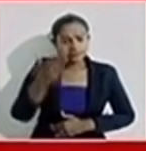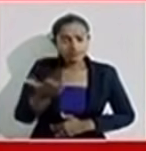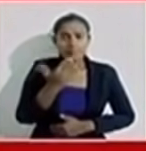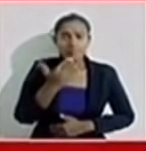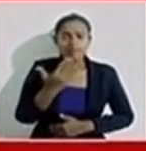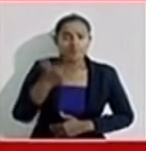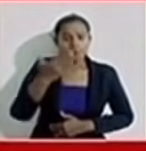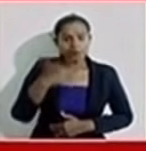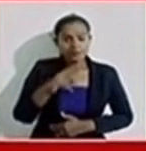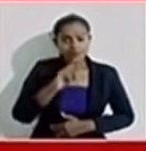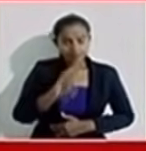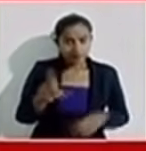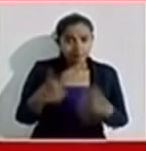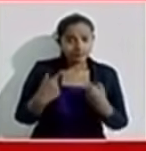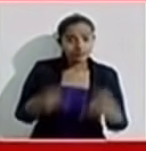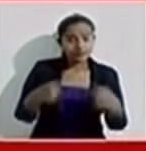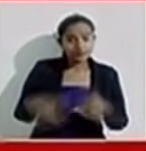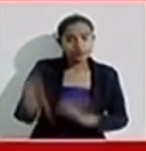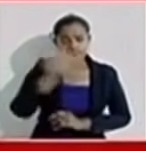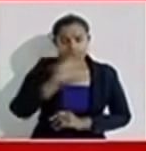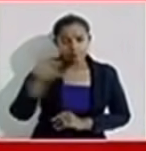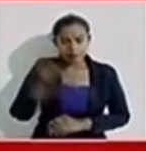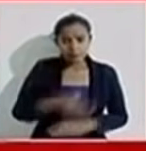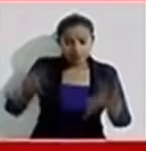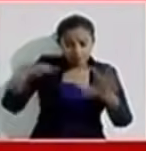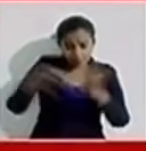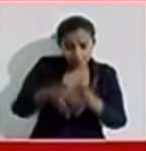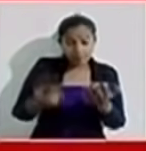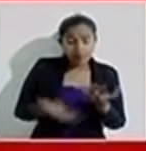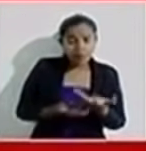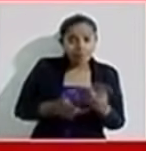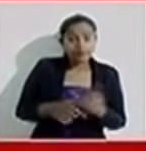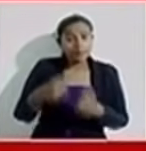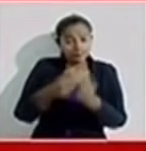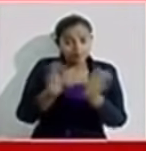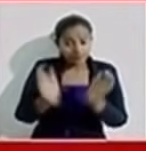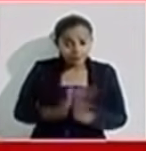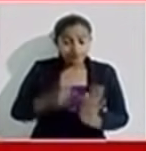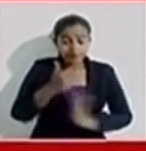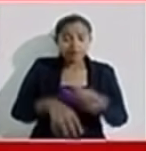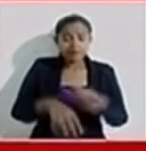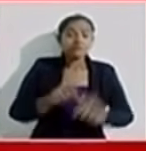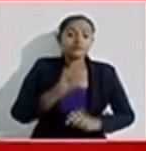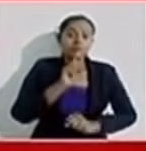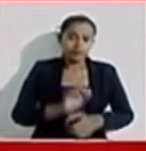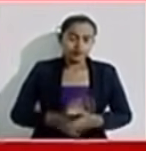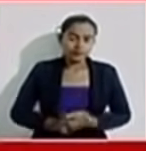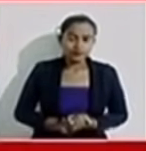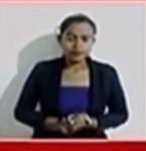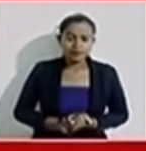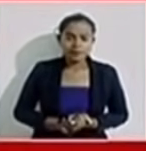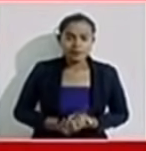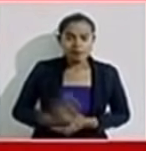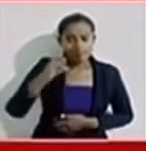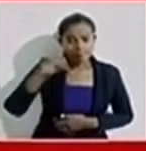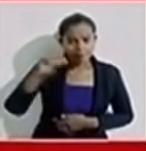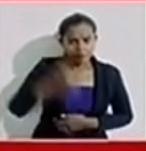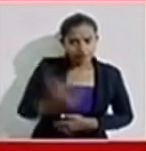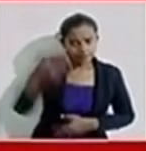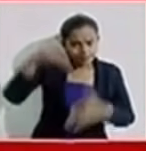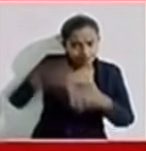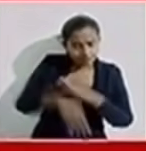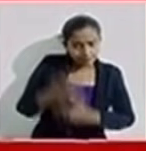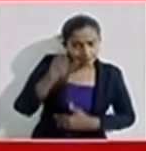in the internal affairs of other sovereign countries. China is deeply concerned with the human rights issues of the